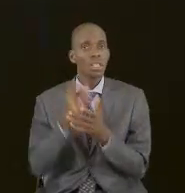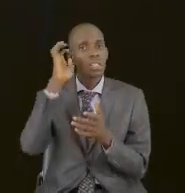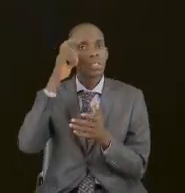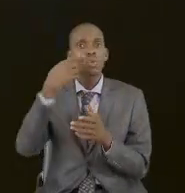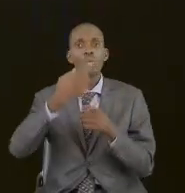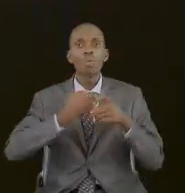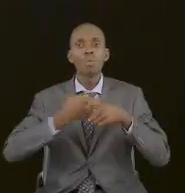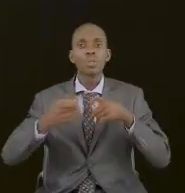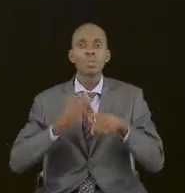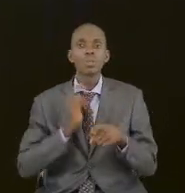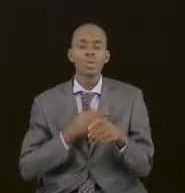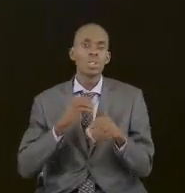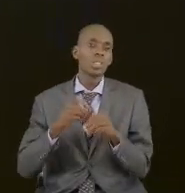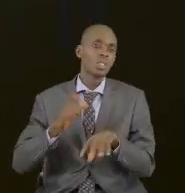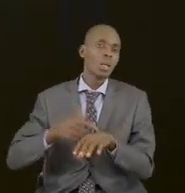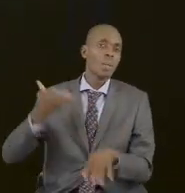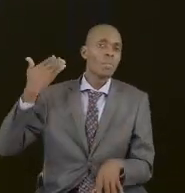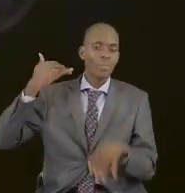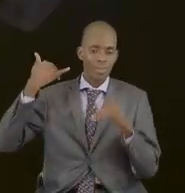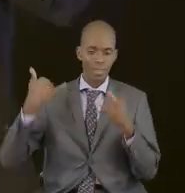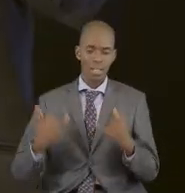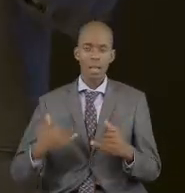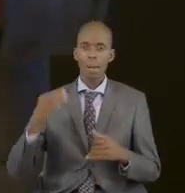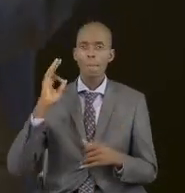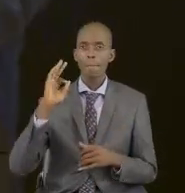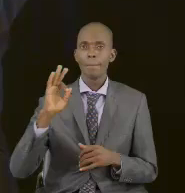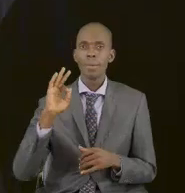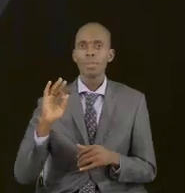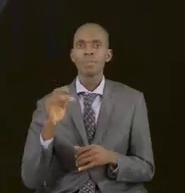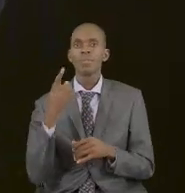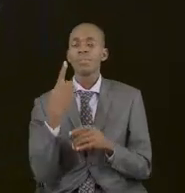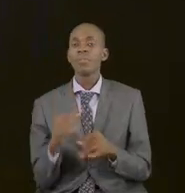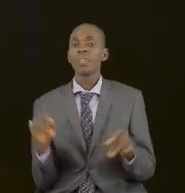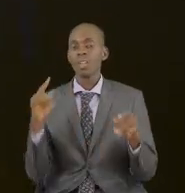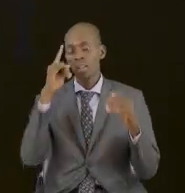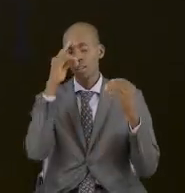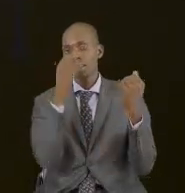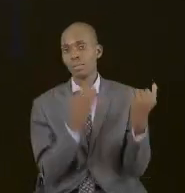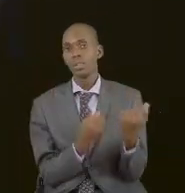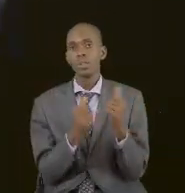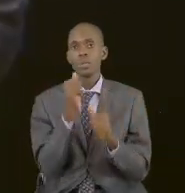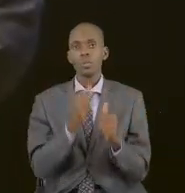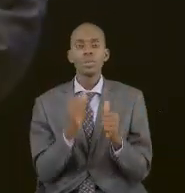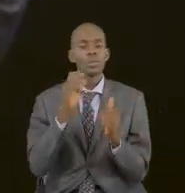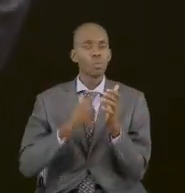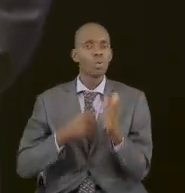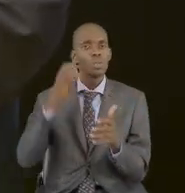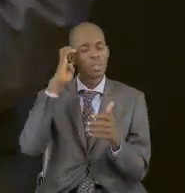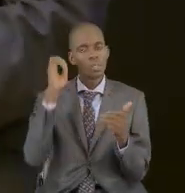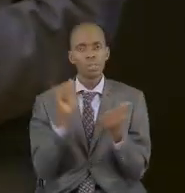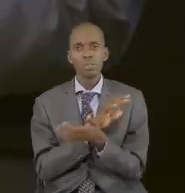times past now preaches the faith which once he destroyed. And then in